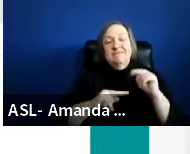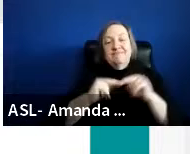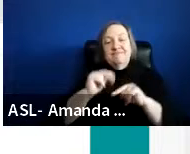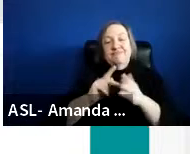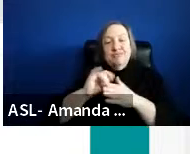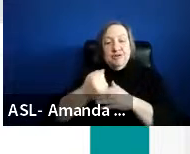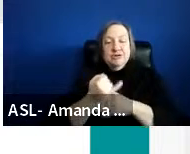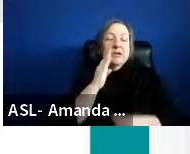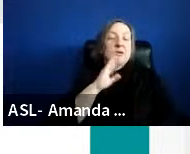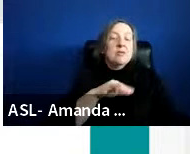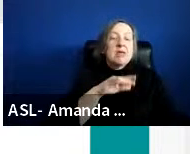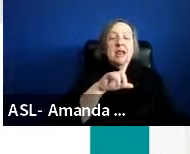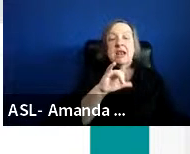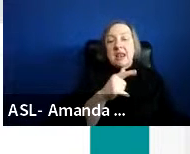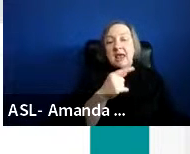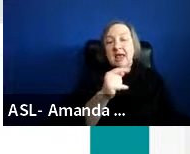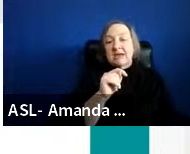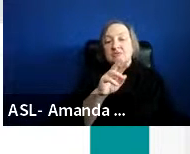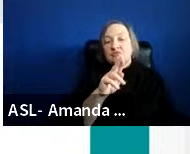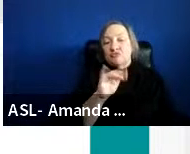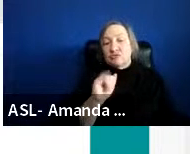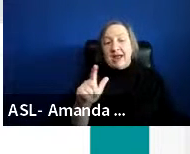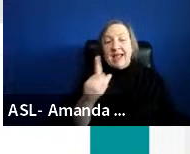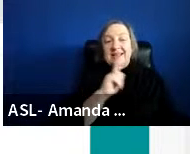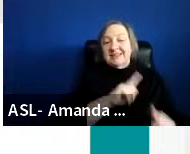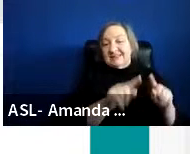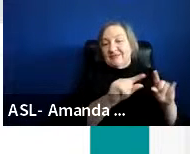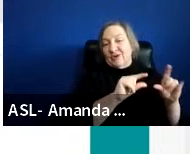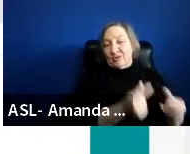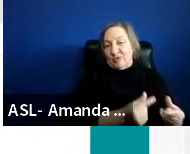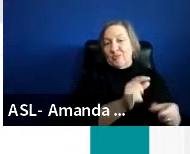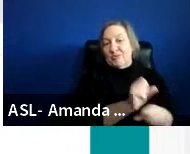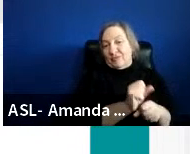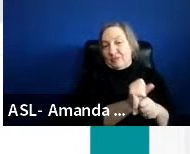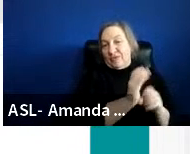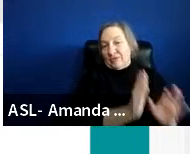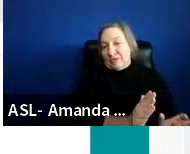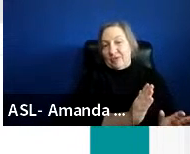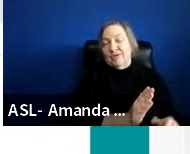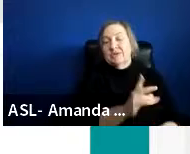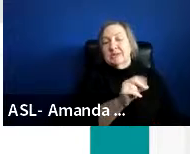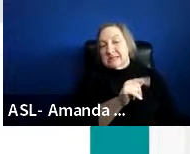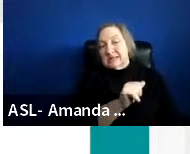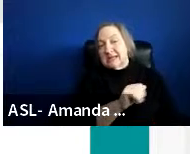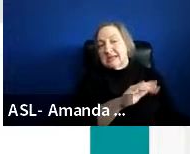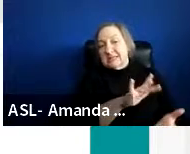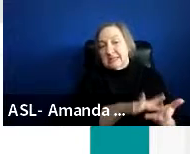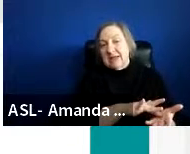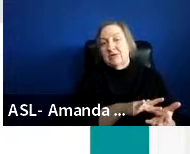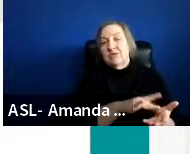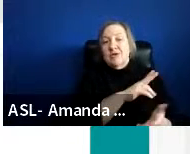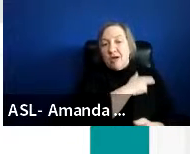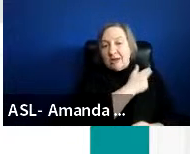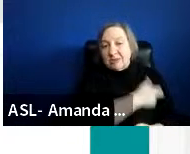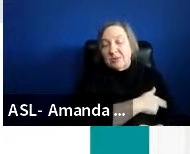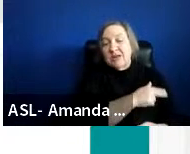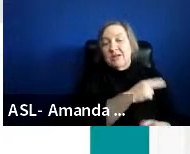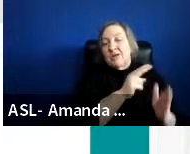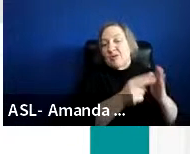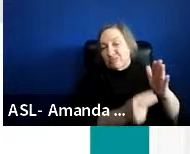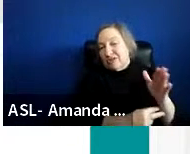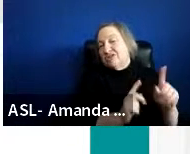know that light rail is going to take a different grouping of trades than a data center or a hospital or a